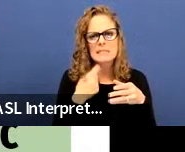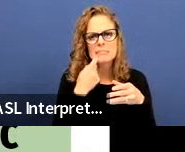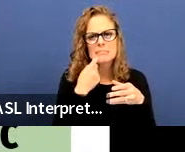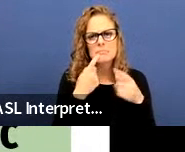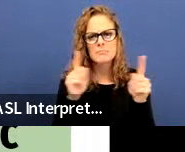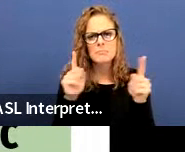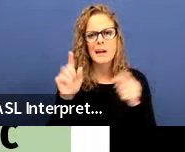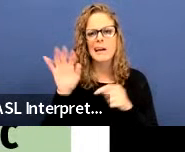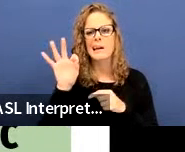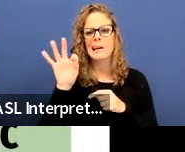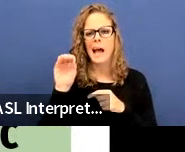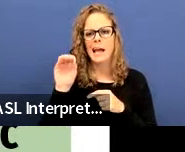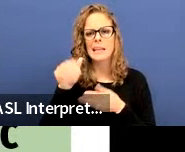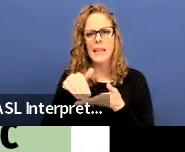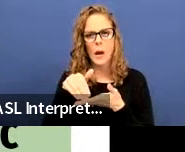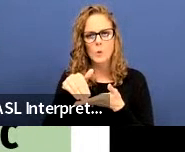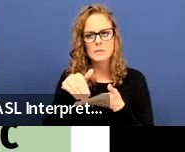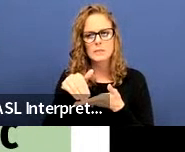like 90,000,